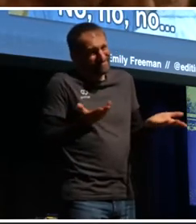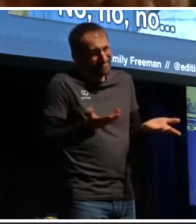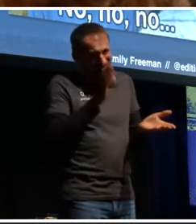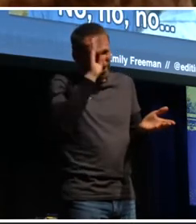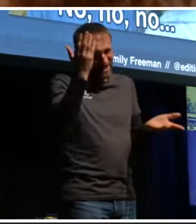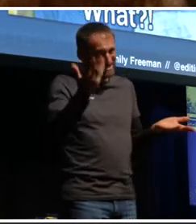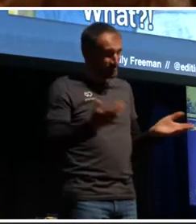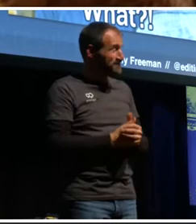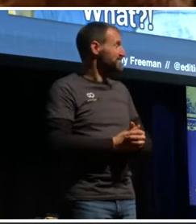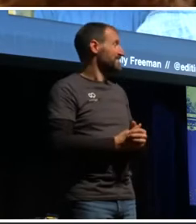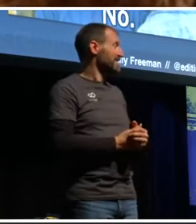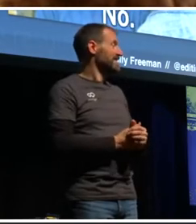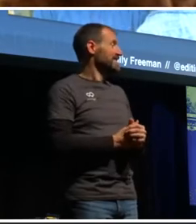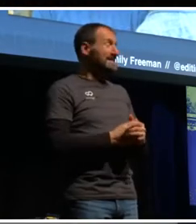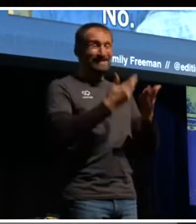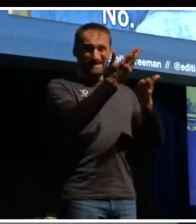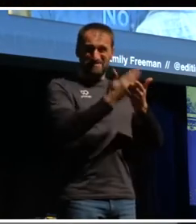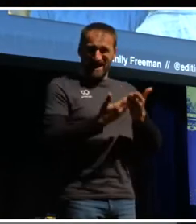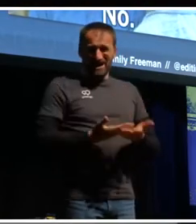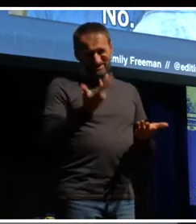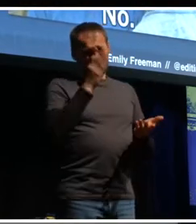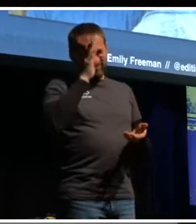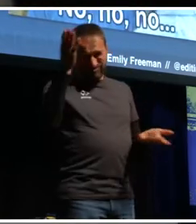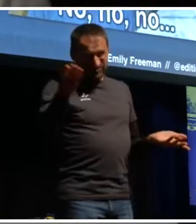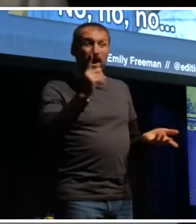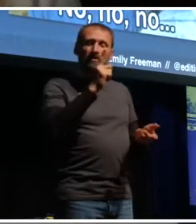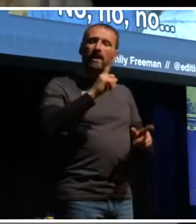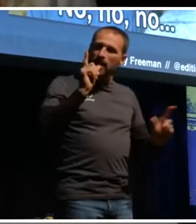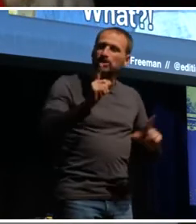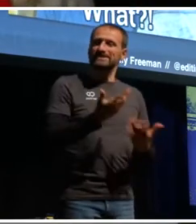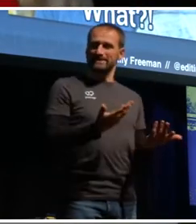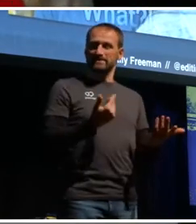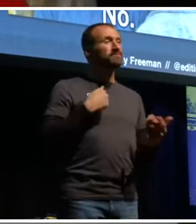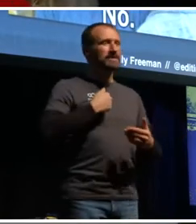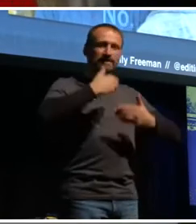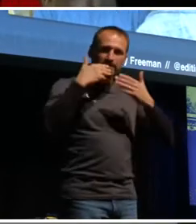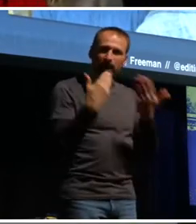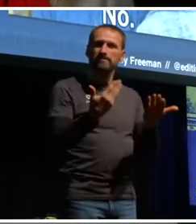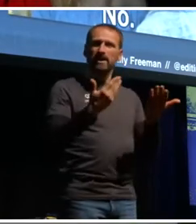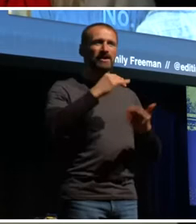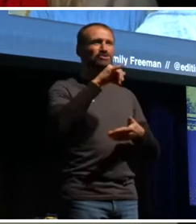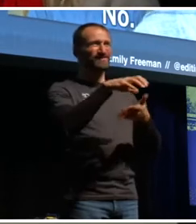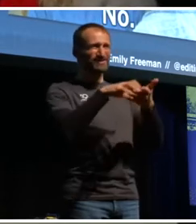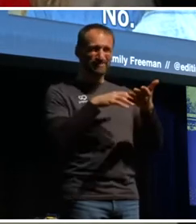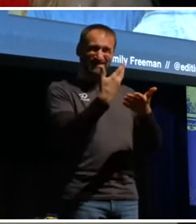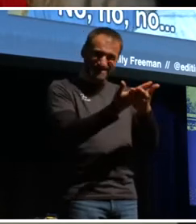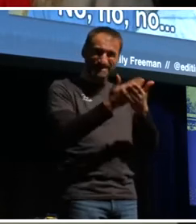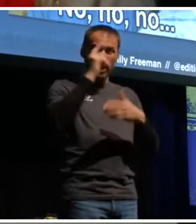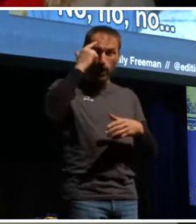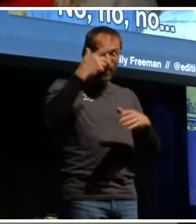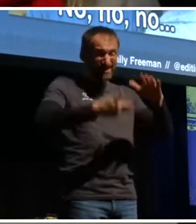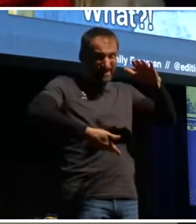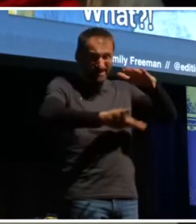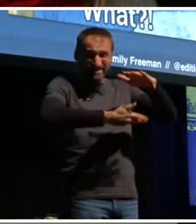As insane as some of those examples are, and they're very funny, I'm incredibly grateful that JavaScript handles all this logic under the hood for